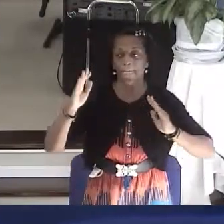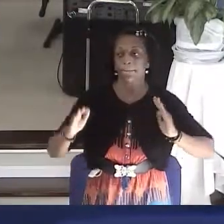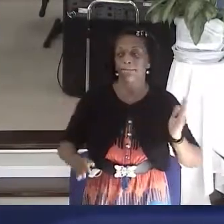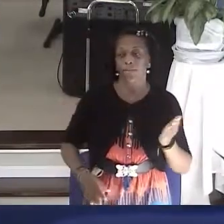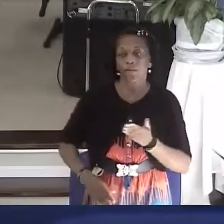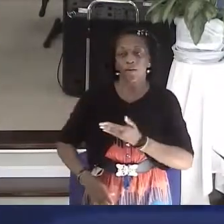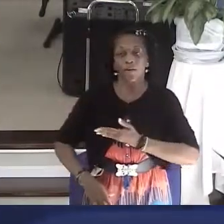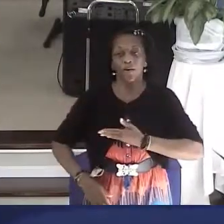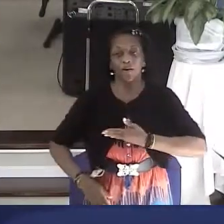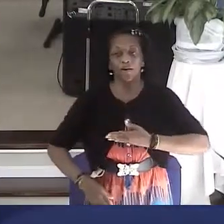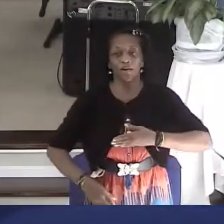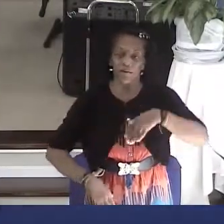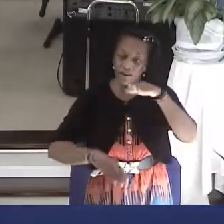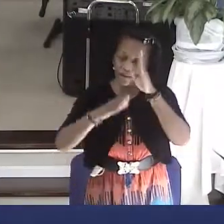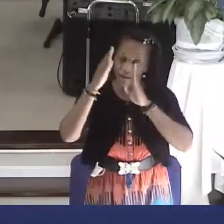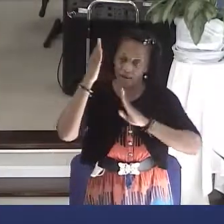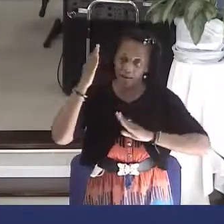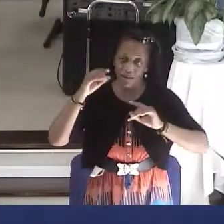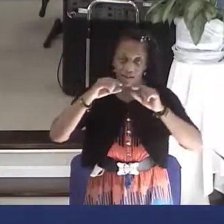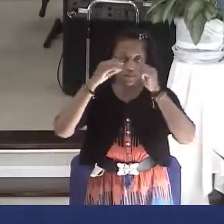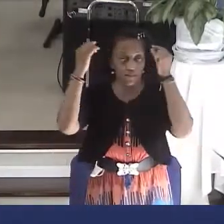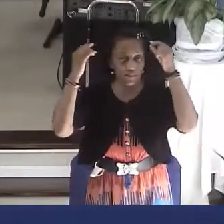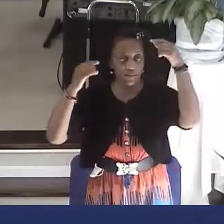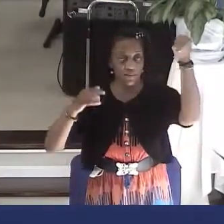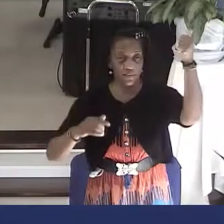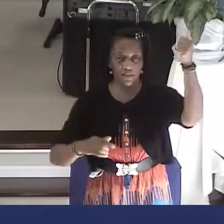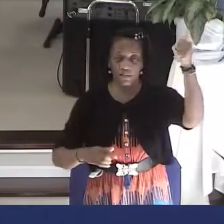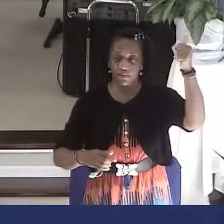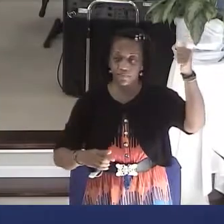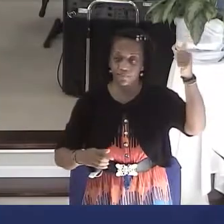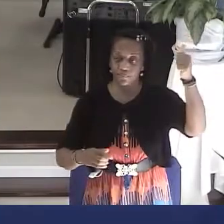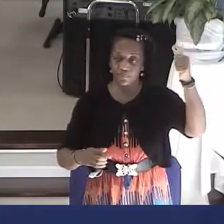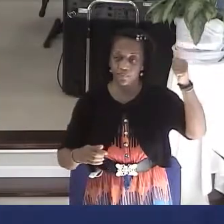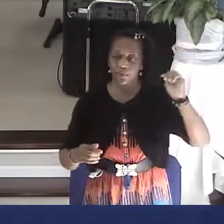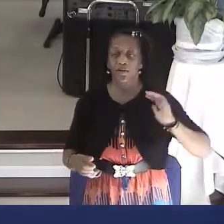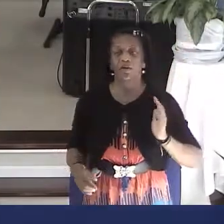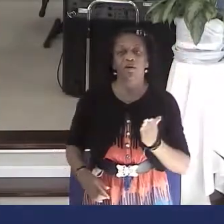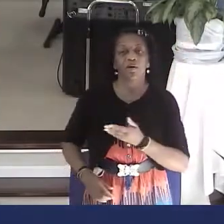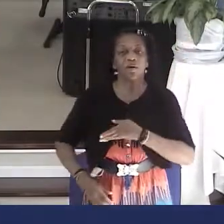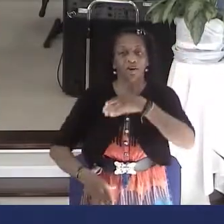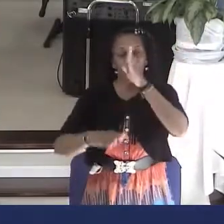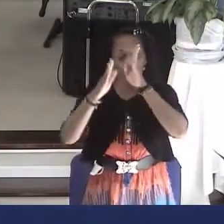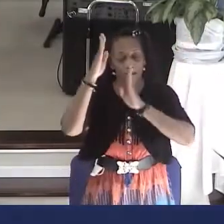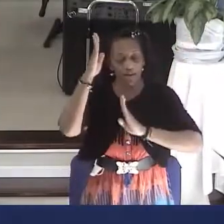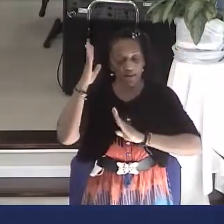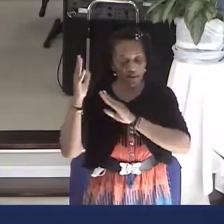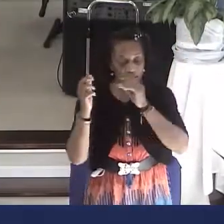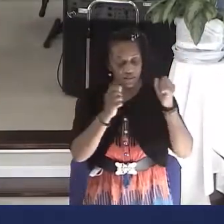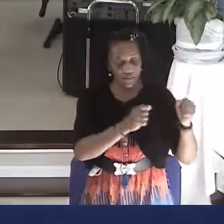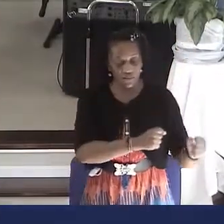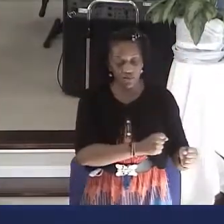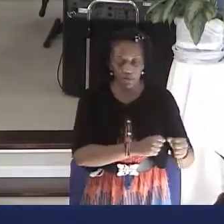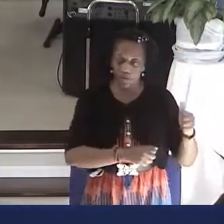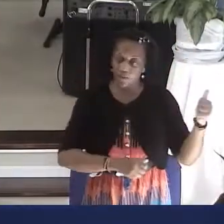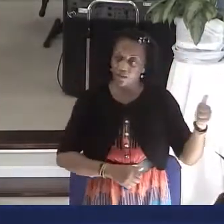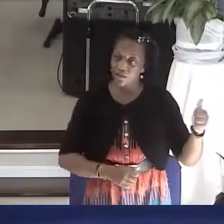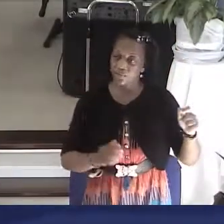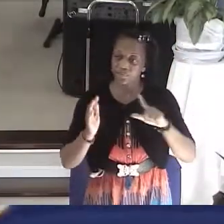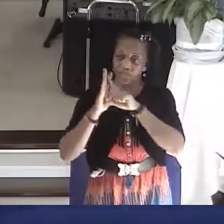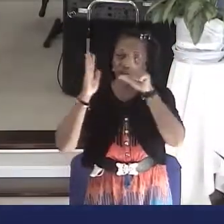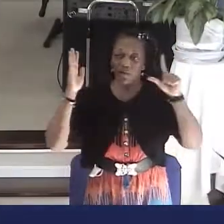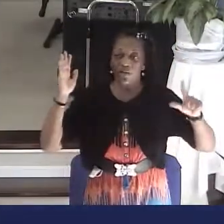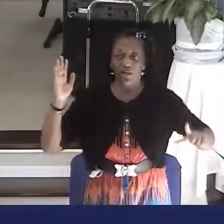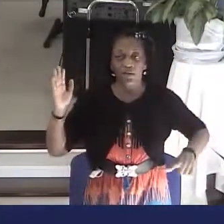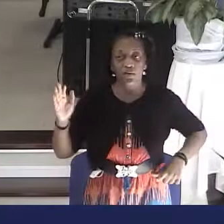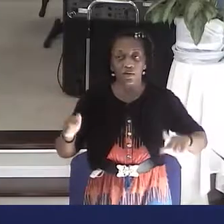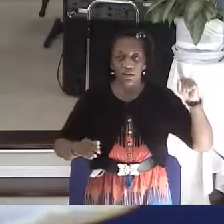Our God is greater. Our God is stronger. Lord, you are higher